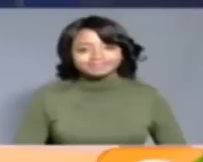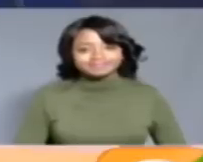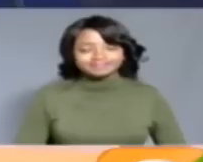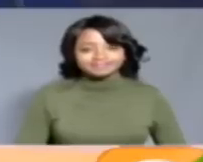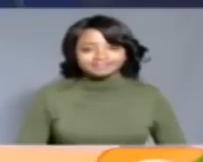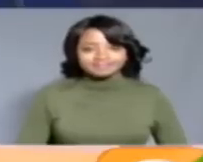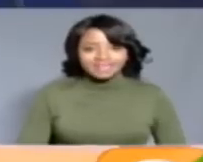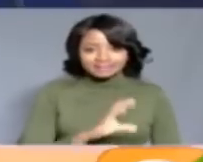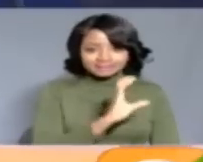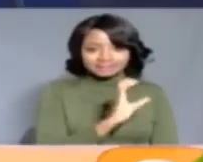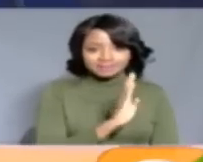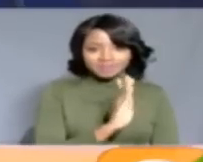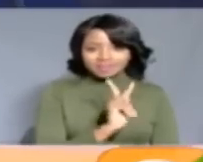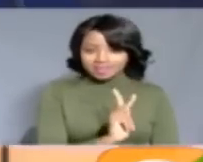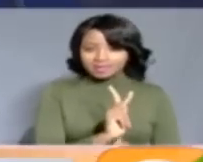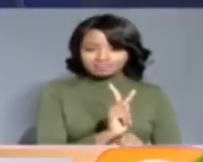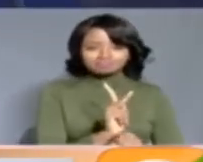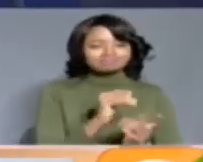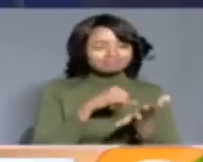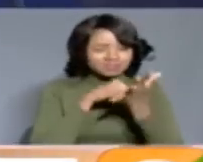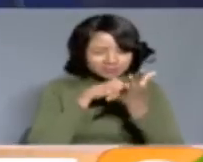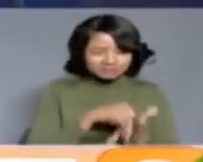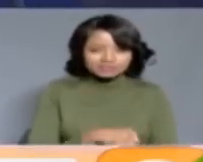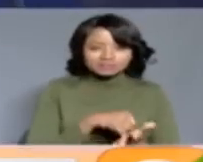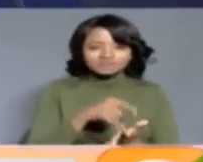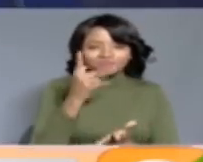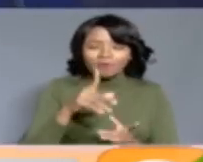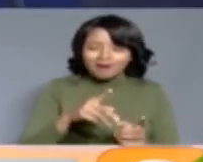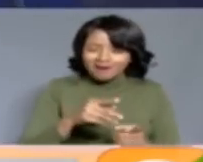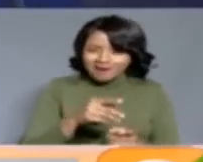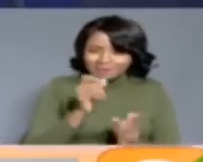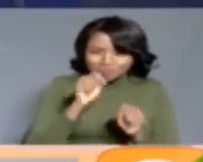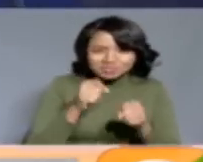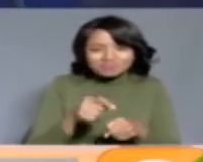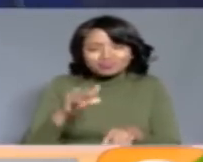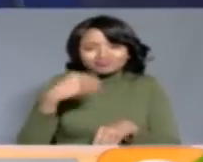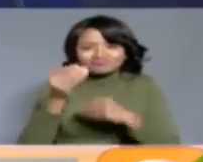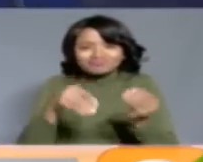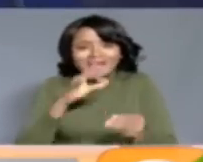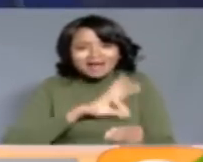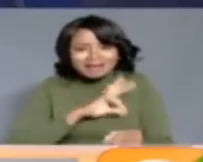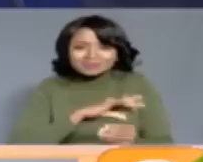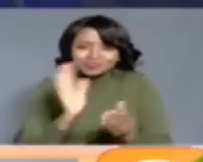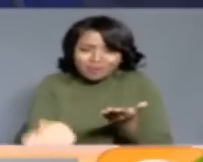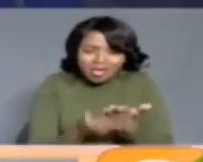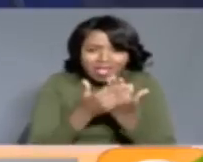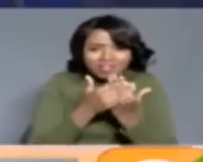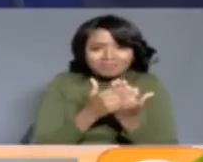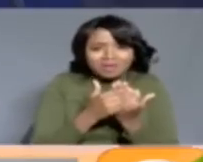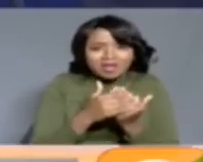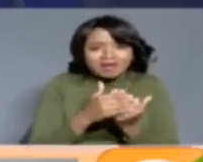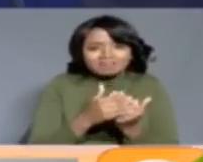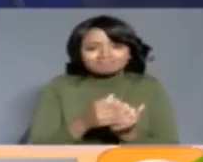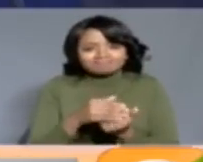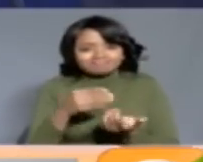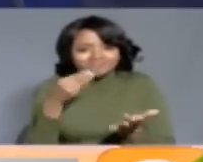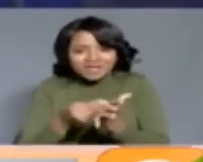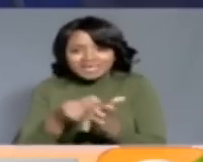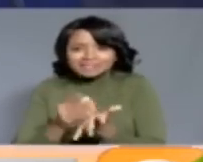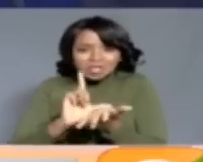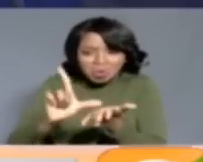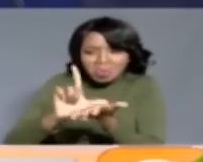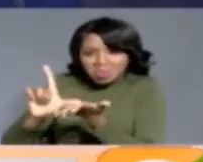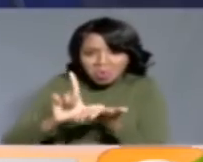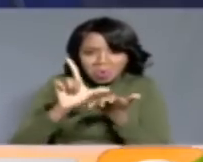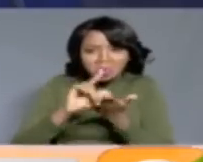The Central Bank of Kenya has insisted on the tough rules for high-value cash withdrawals to mitigate money laundering and terror financing. CBK Governor